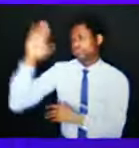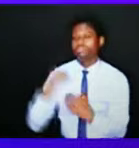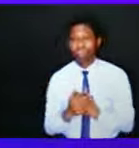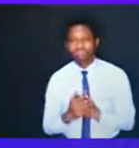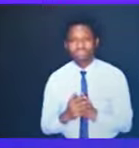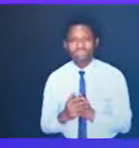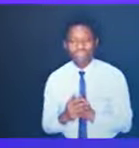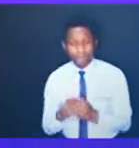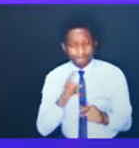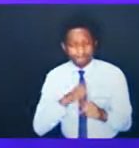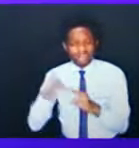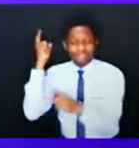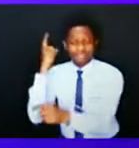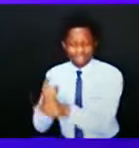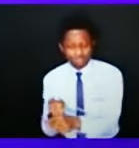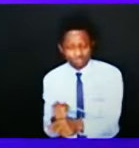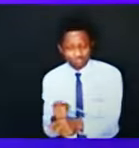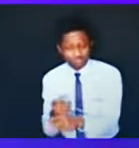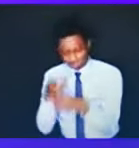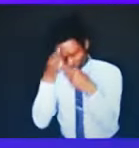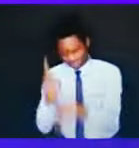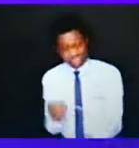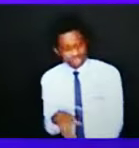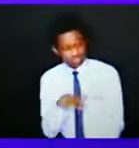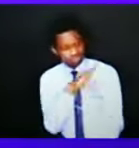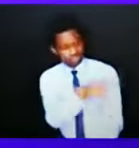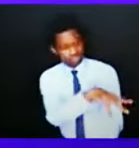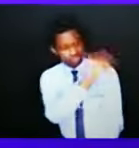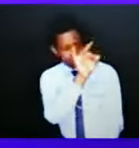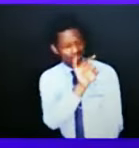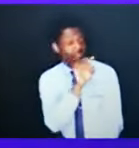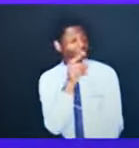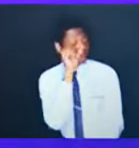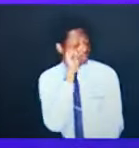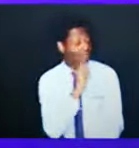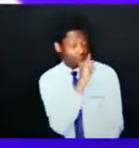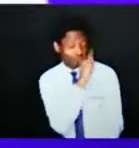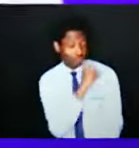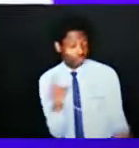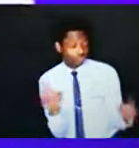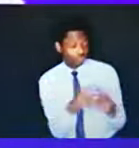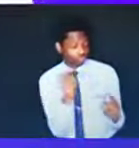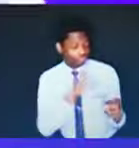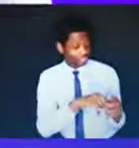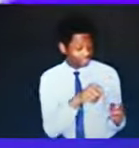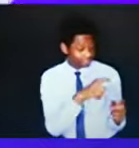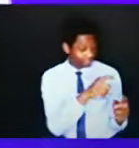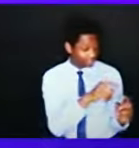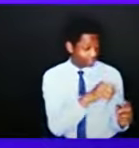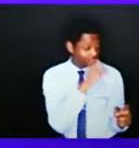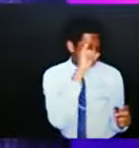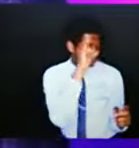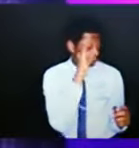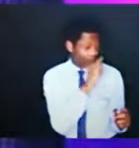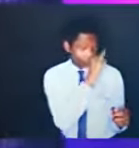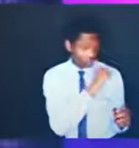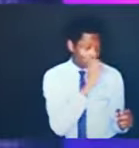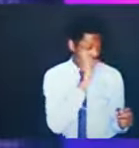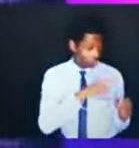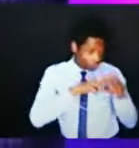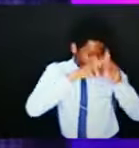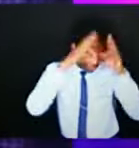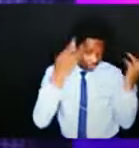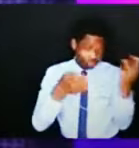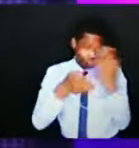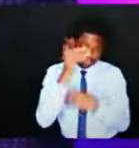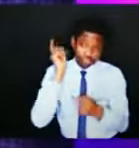But he just decided that let me choose this one so that strategically they will reveal me to the other nation. And so